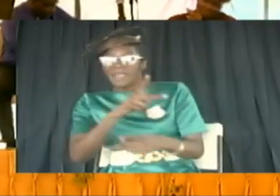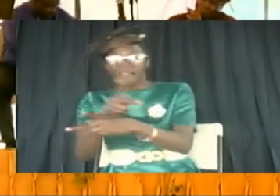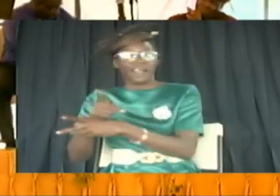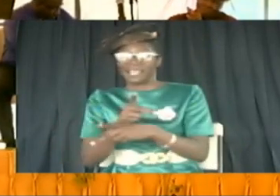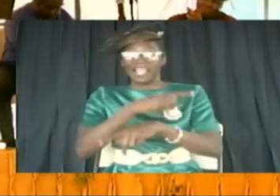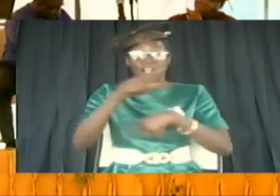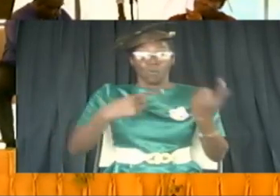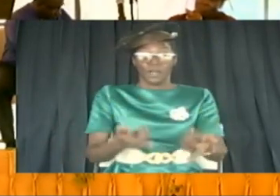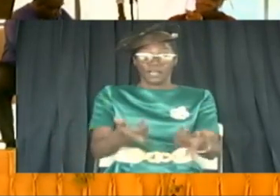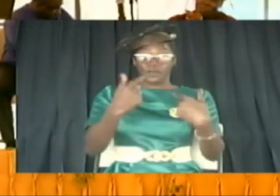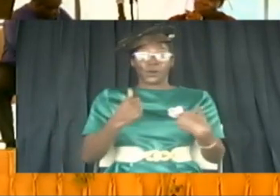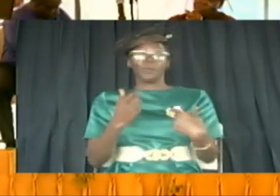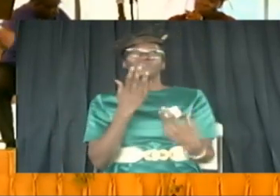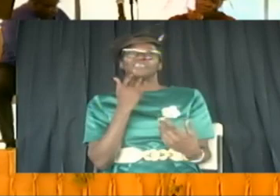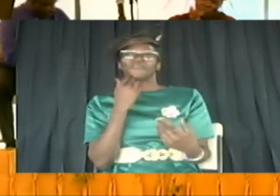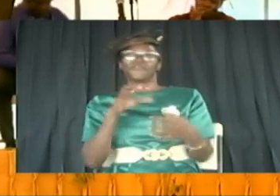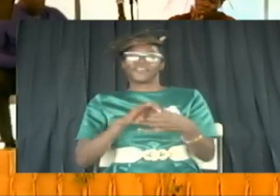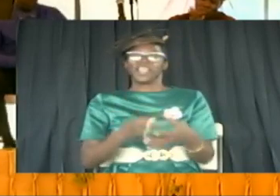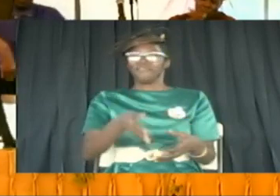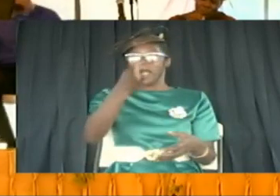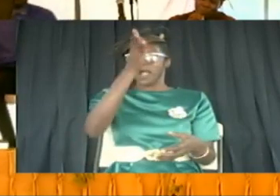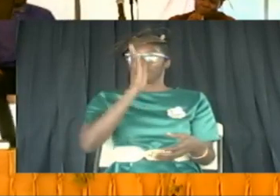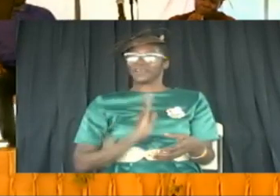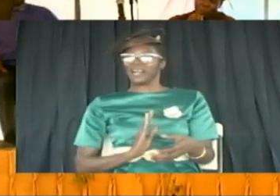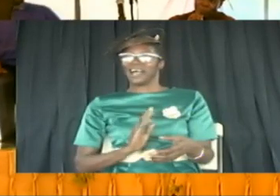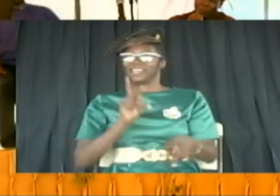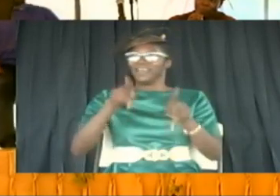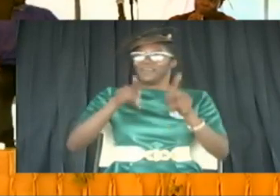When it comes to the favor of God,